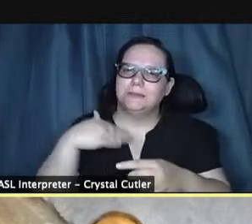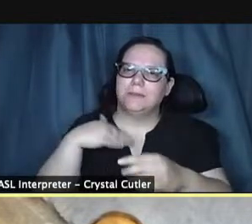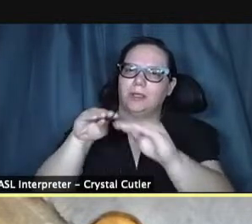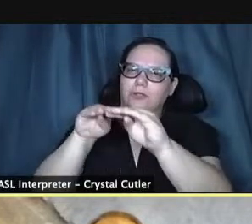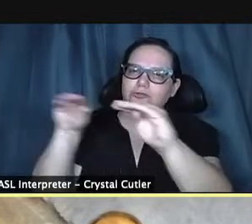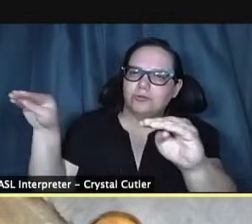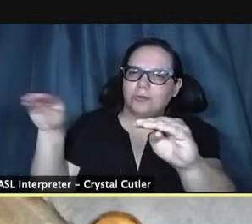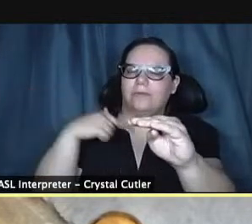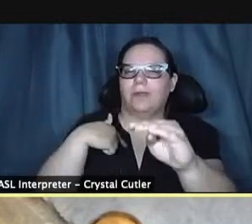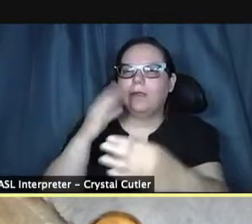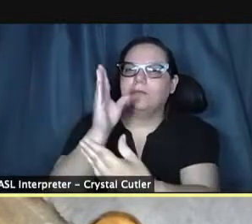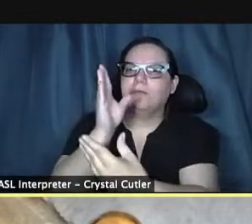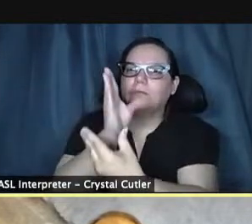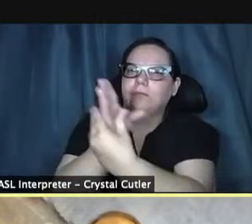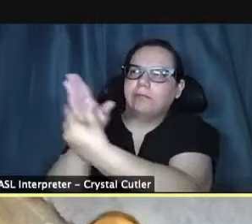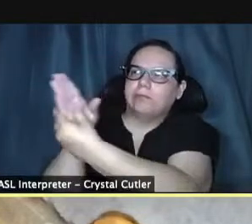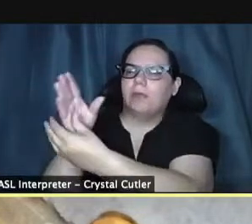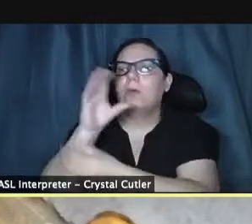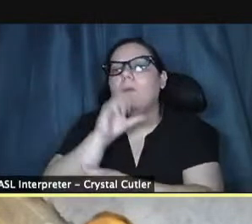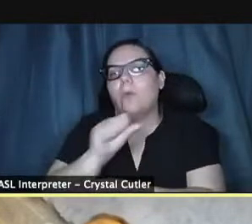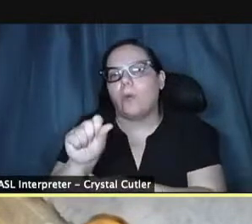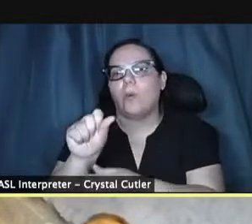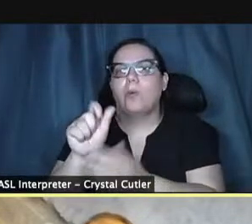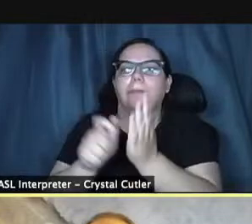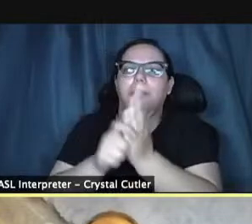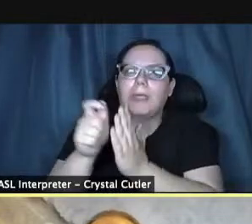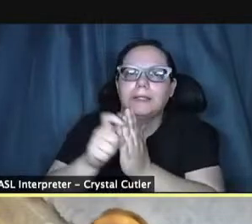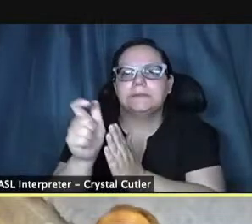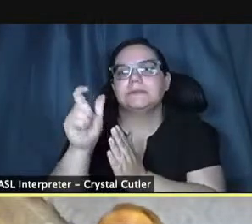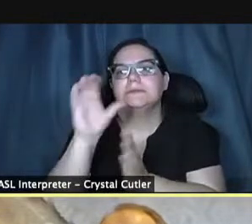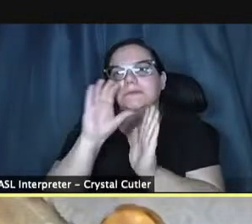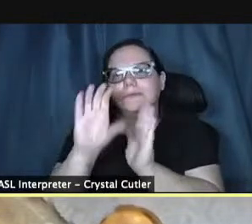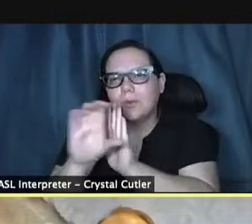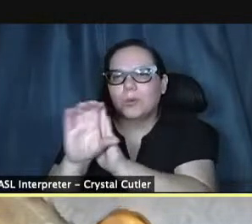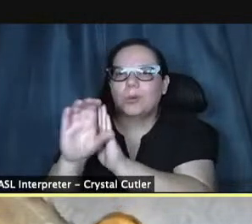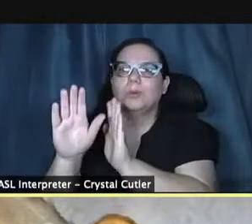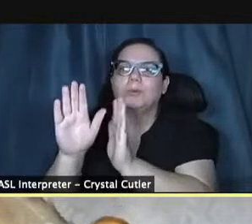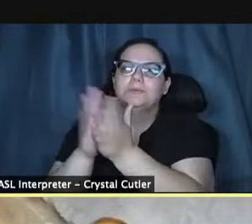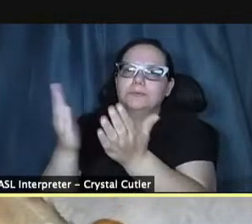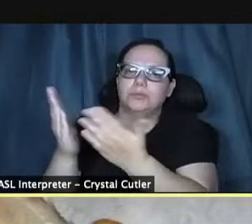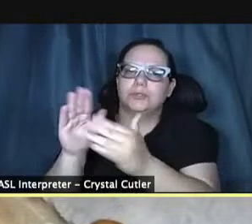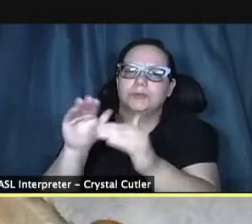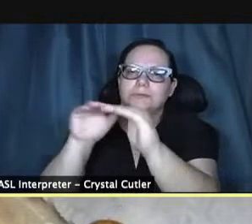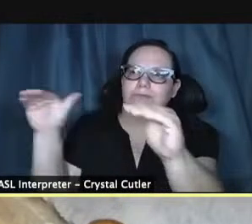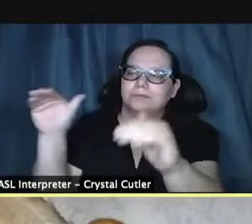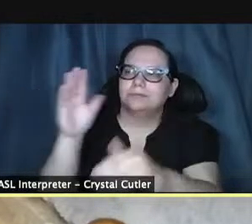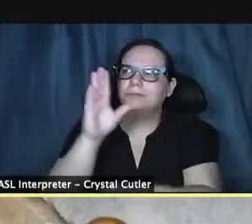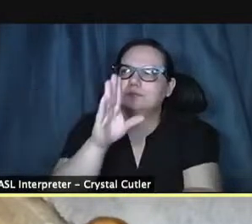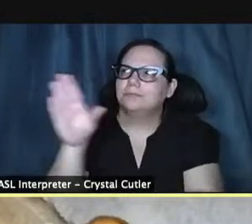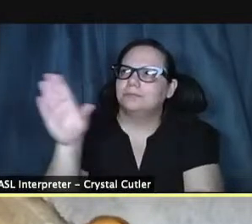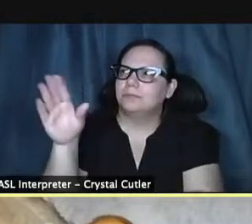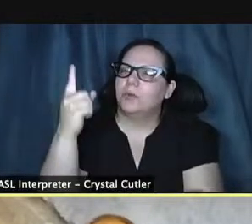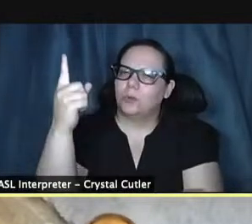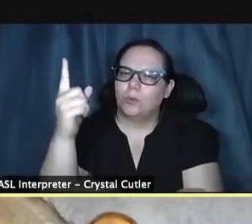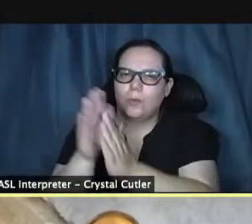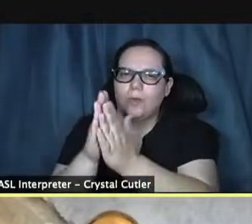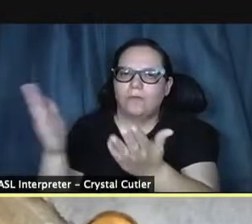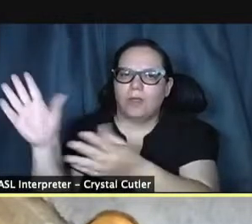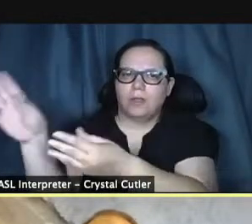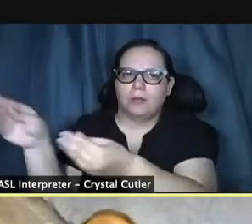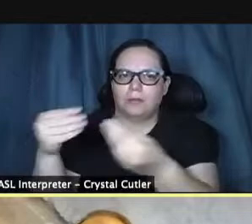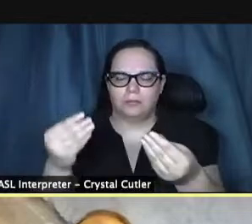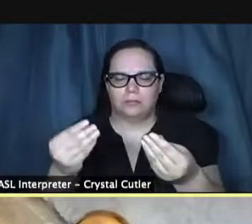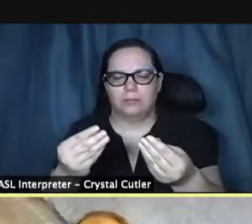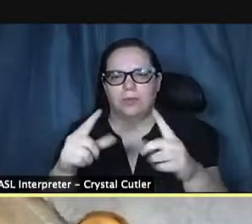old magazines, photos and books. So from one file, I pulled out an envelope of